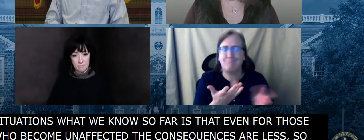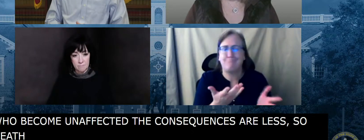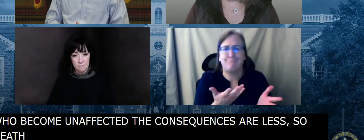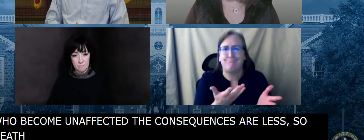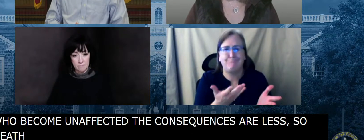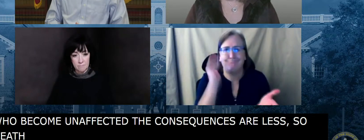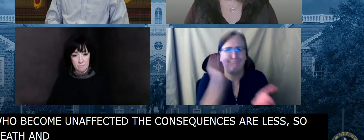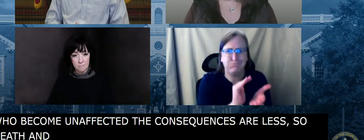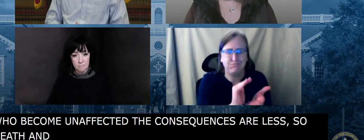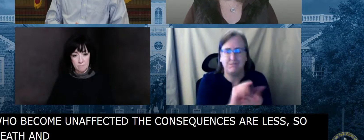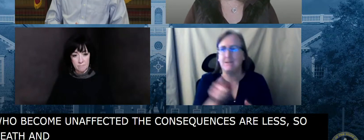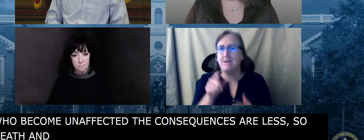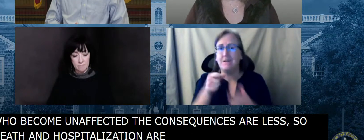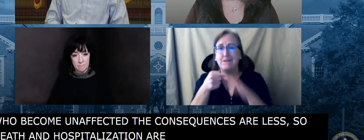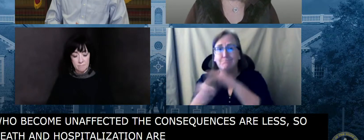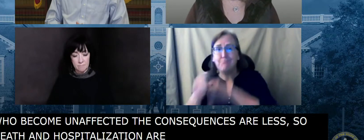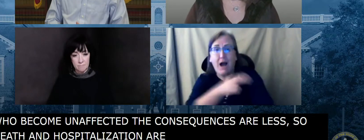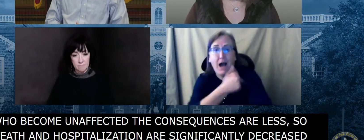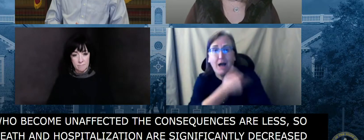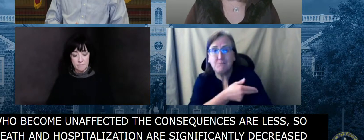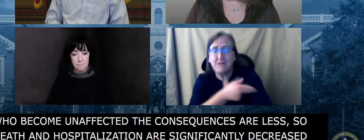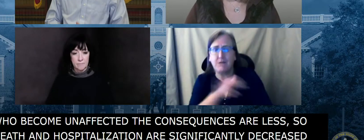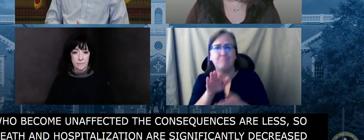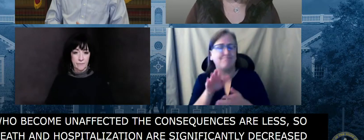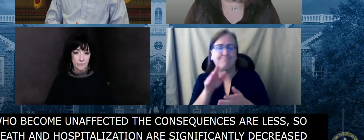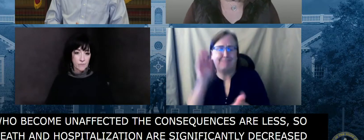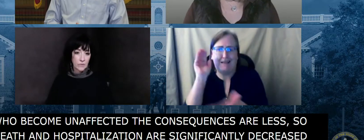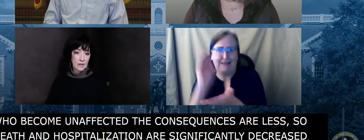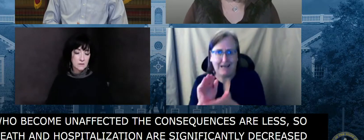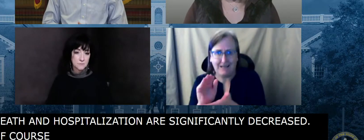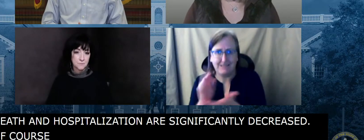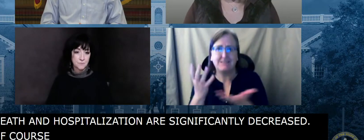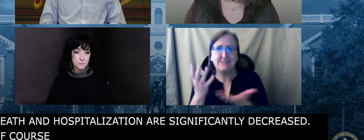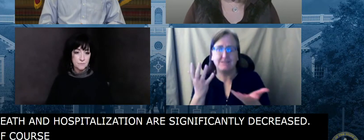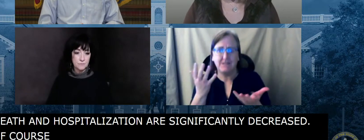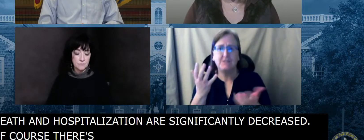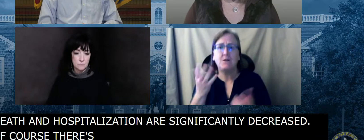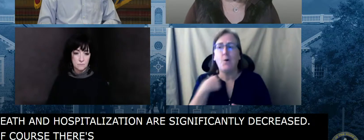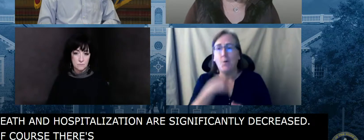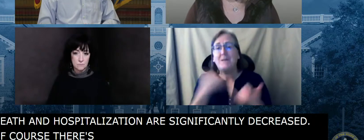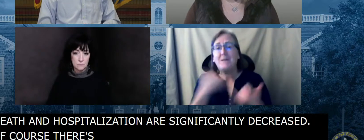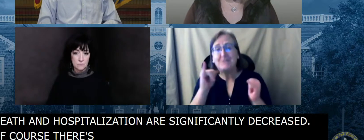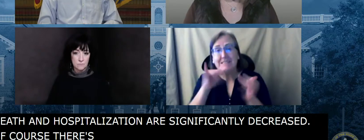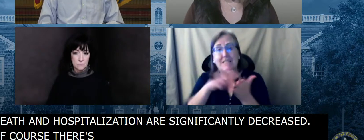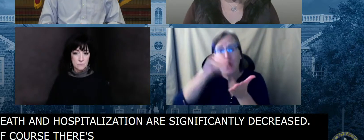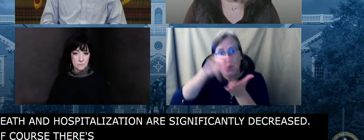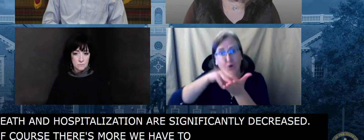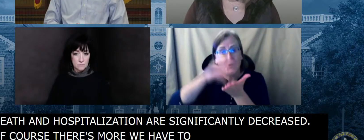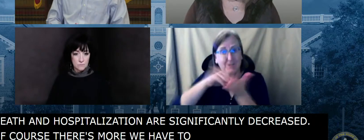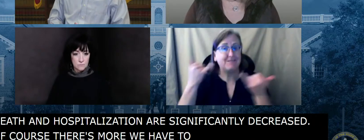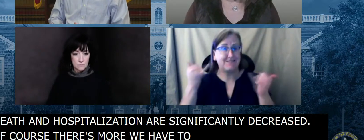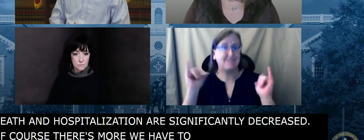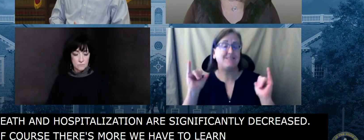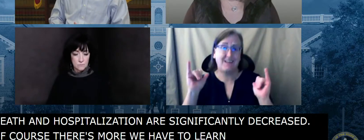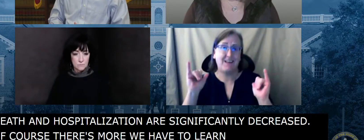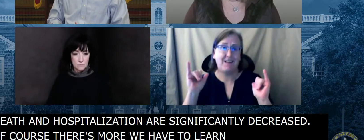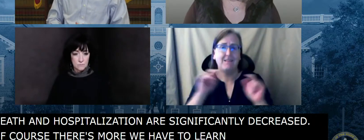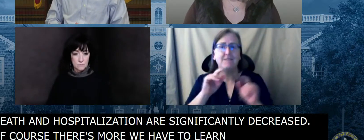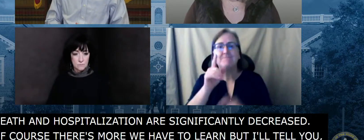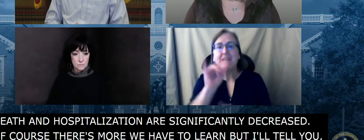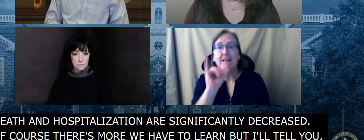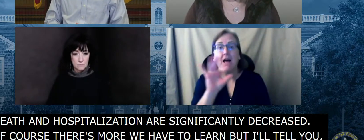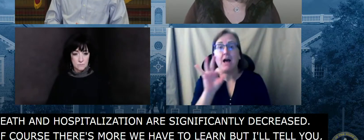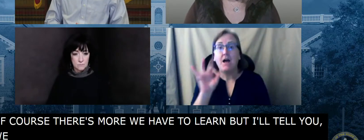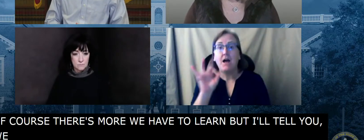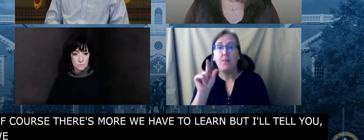significantly decreased. Of course, there's more we have to learn, but I'll tell you, the flu vaccine